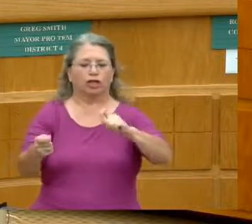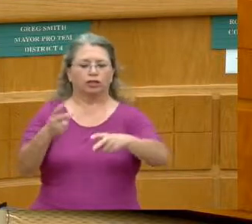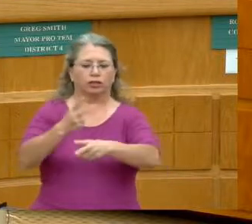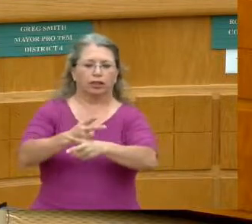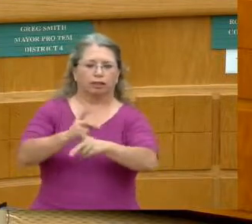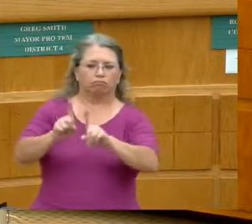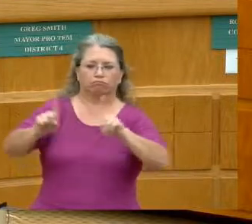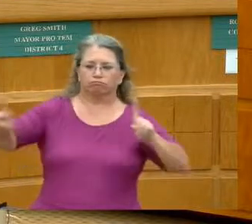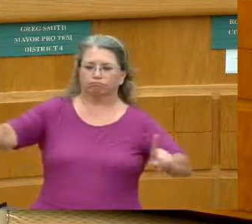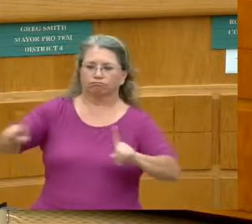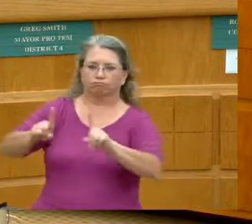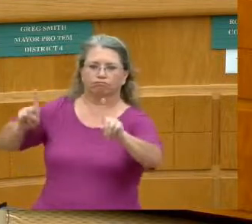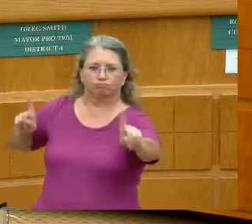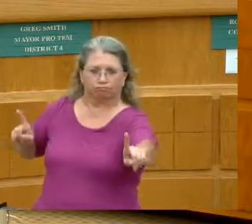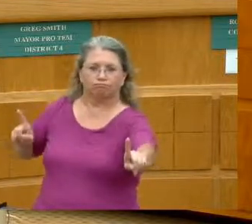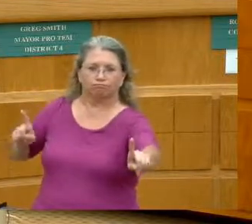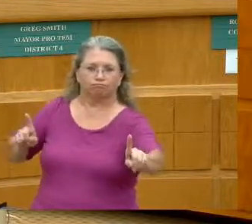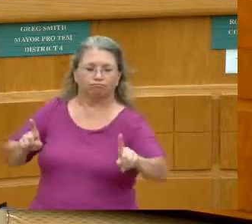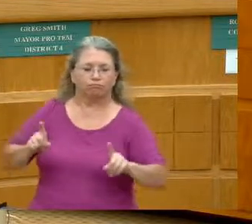that you should try to do.